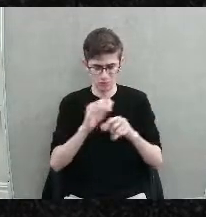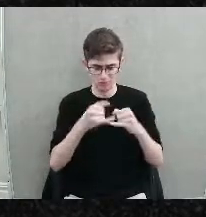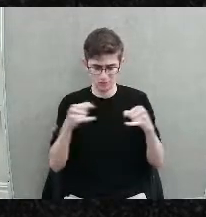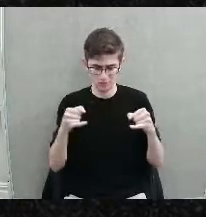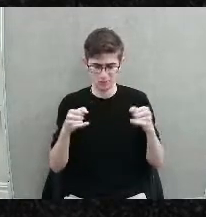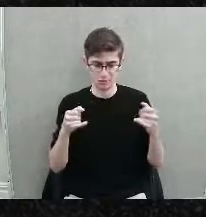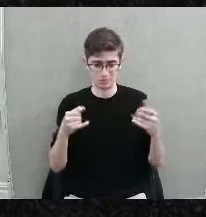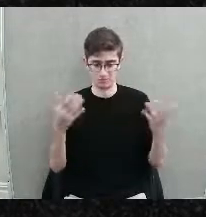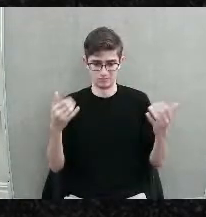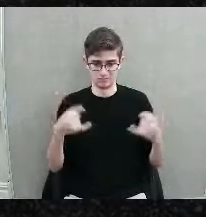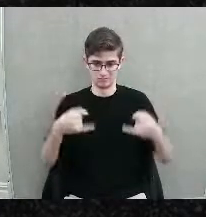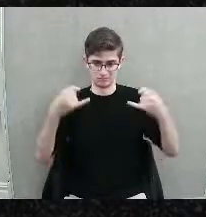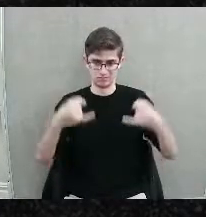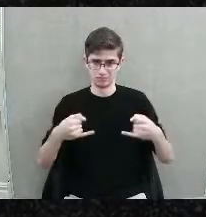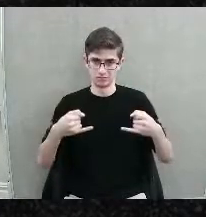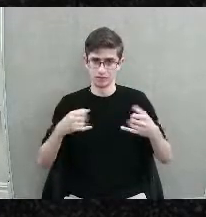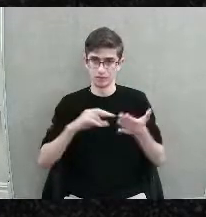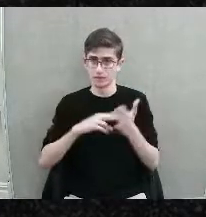really no political,